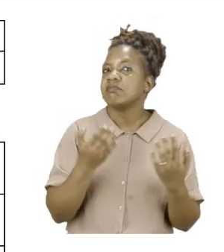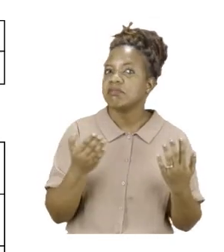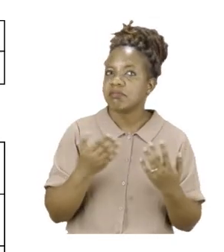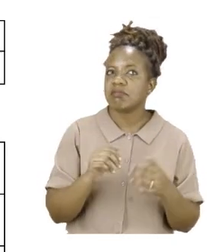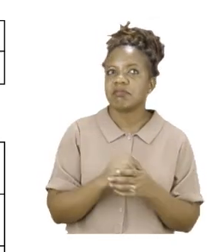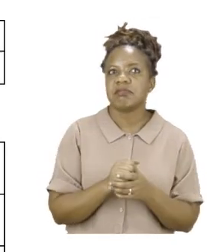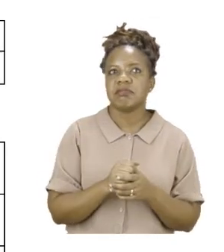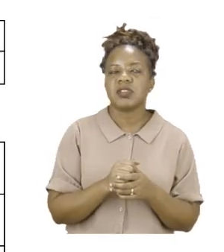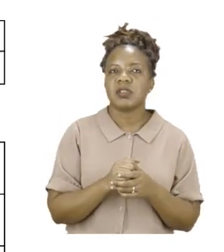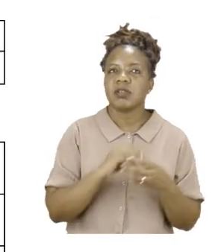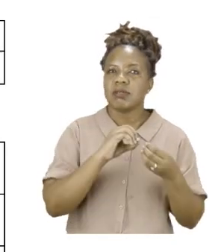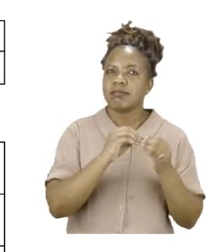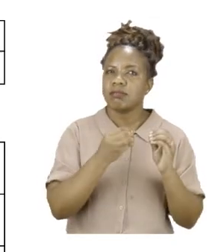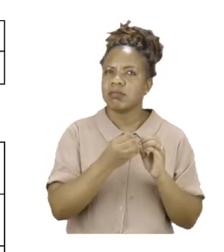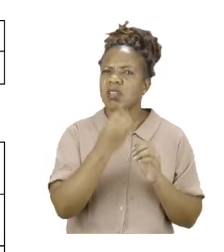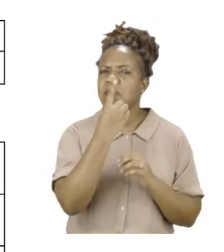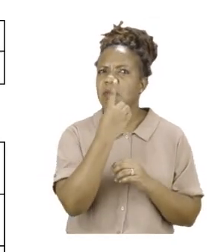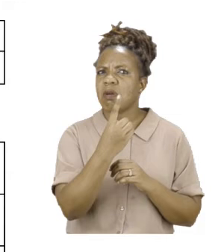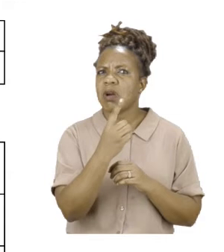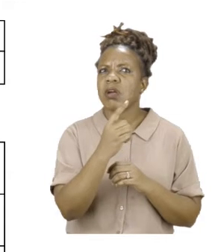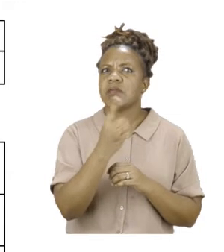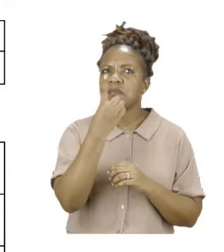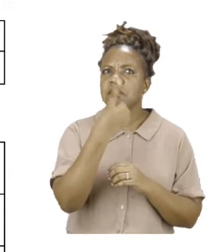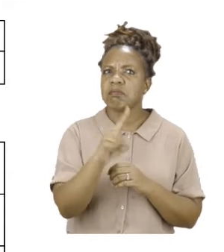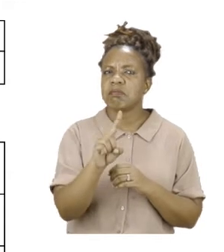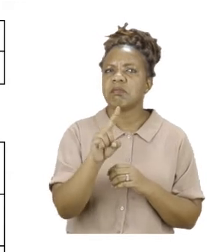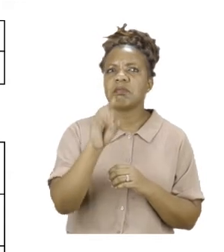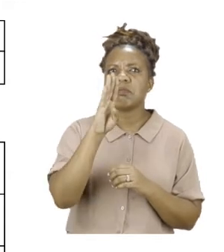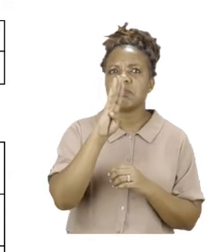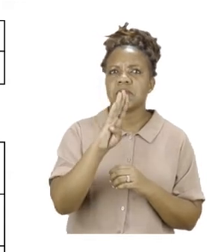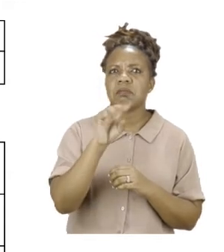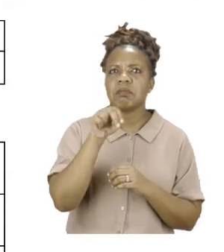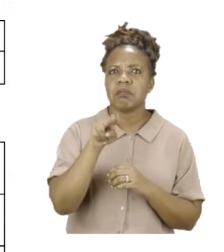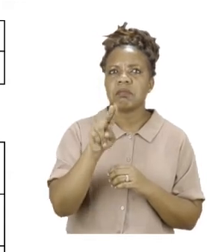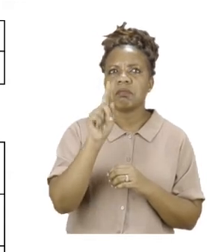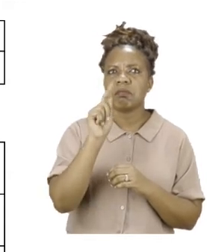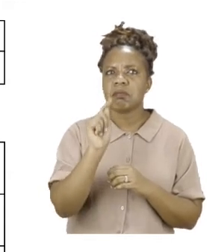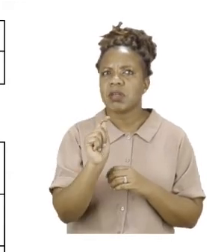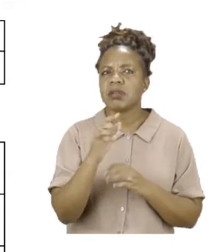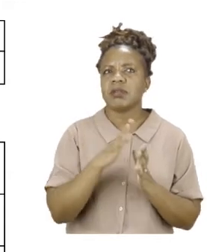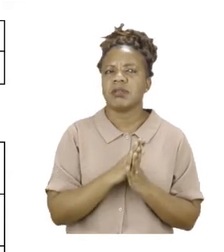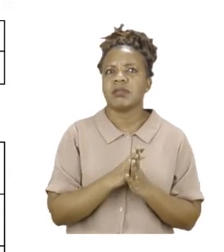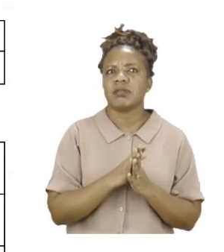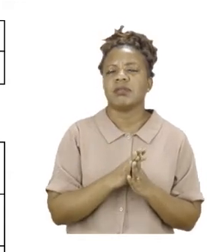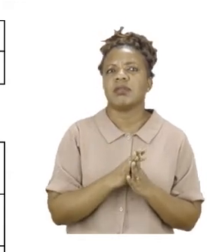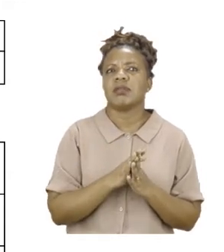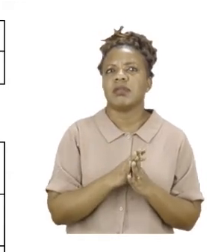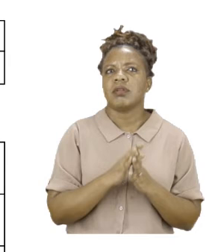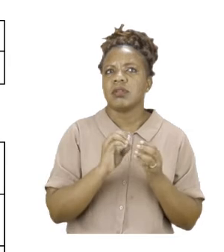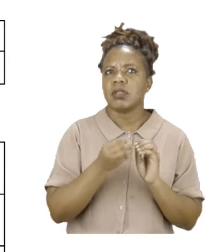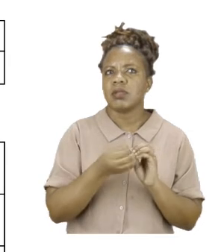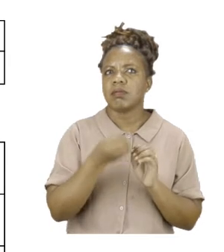the first ones. But, they, on, and